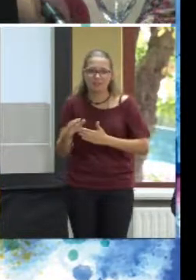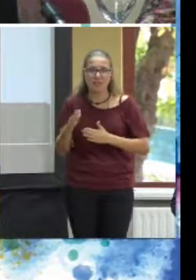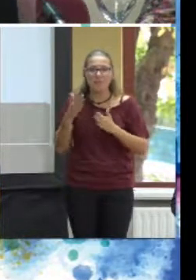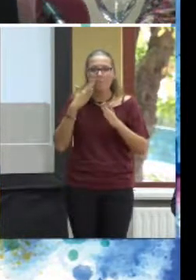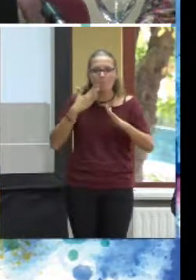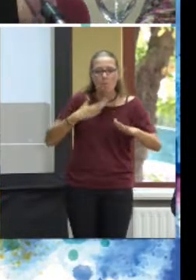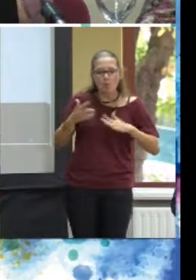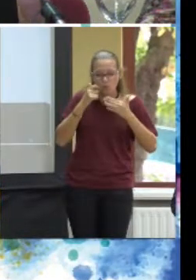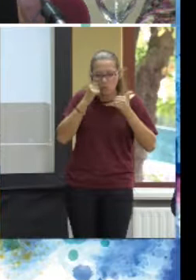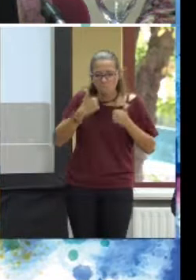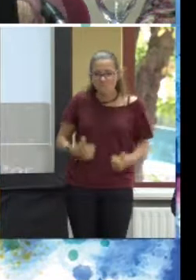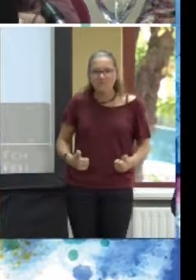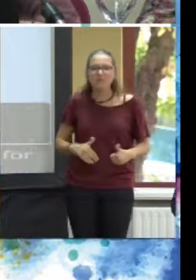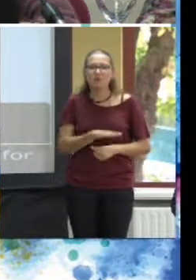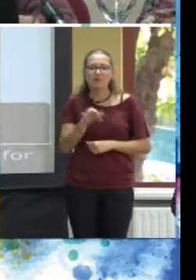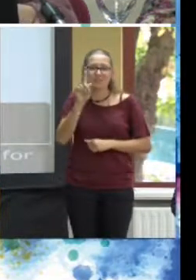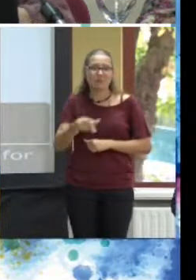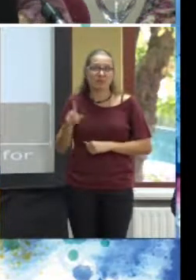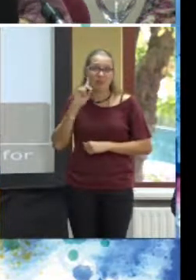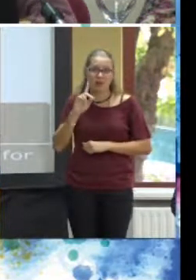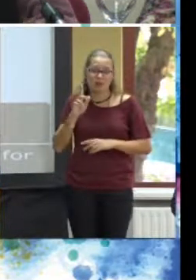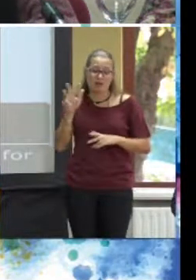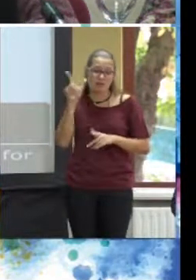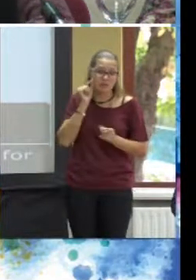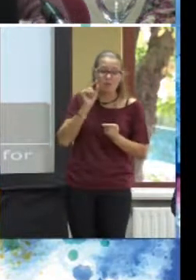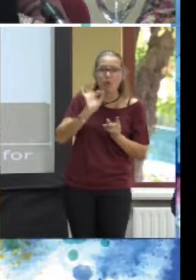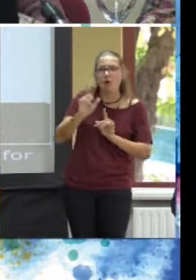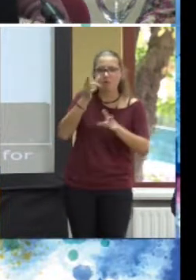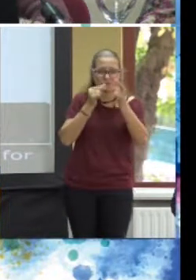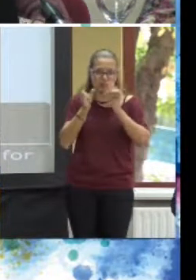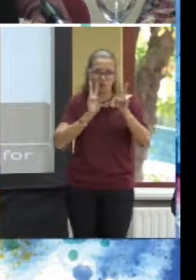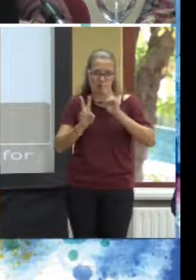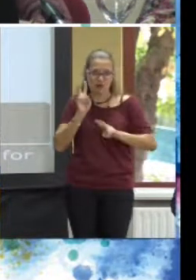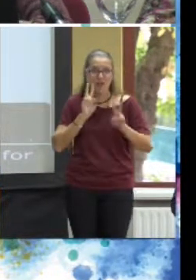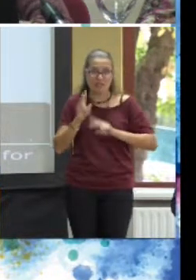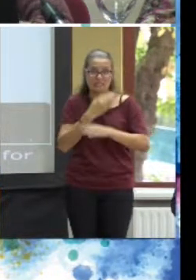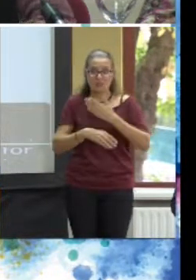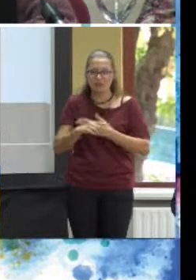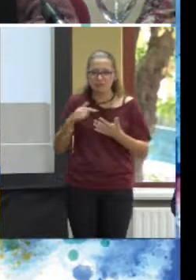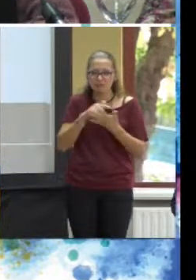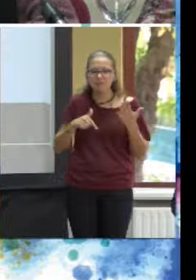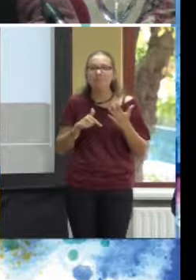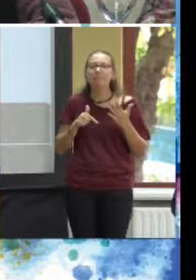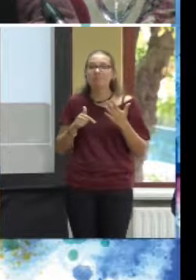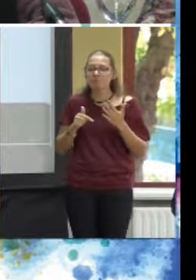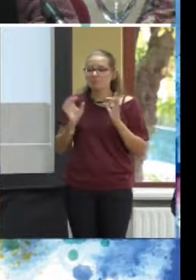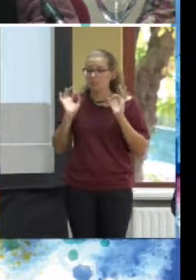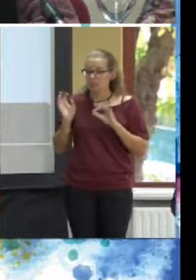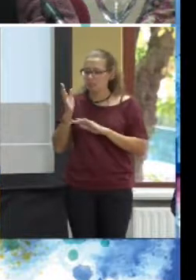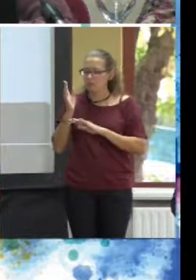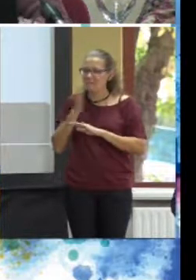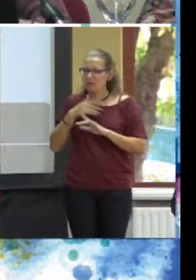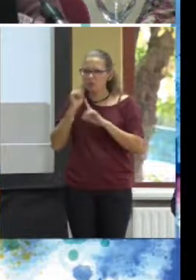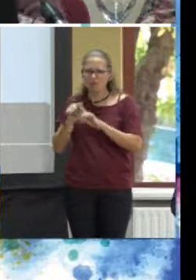the physical impairment, motor impairment, audiovisual, and hearing impairment. But as we evolved